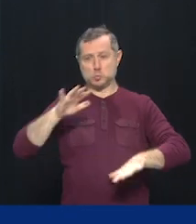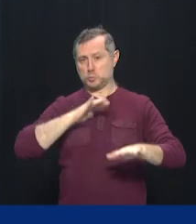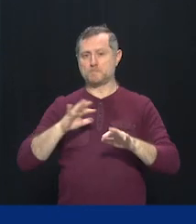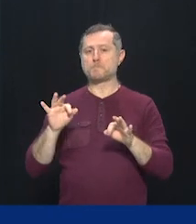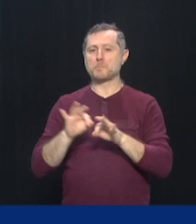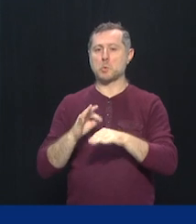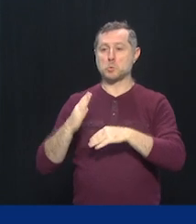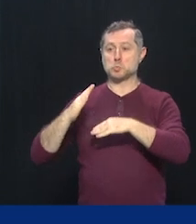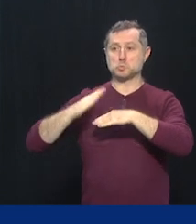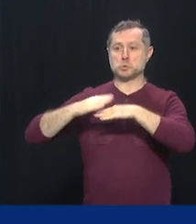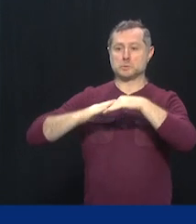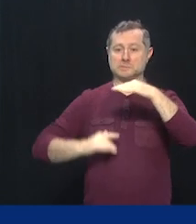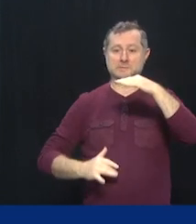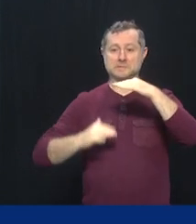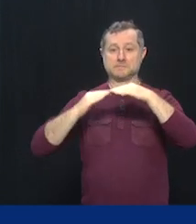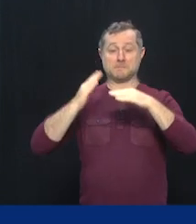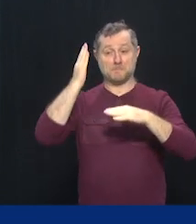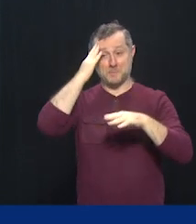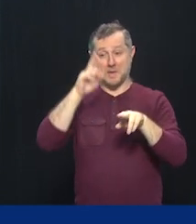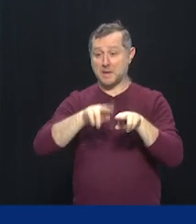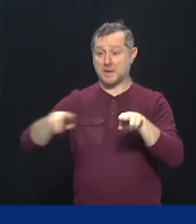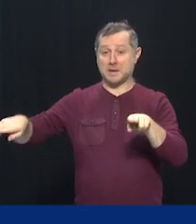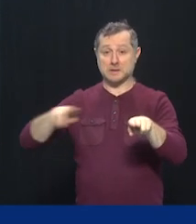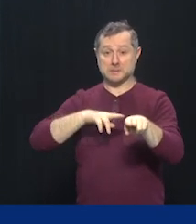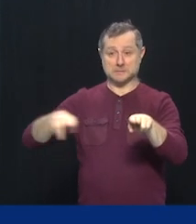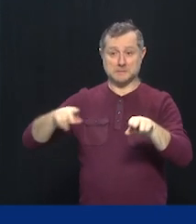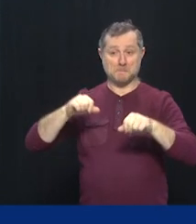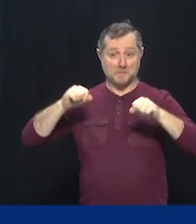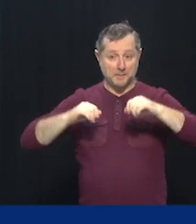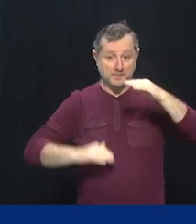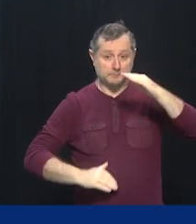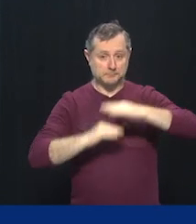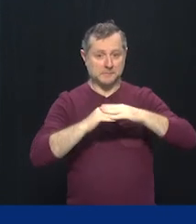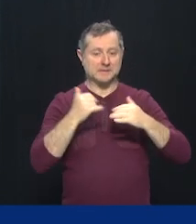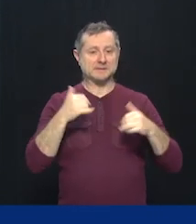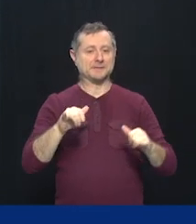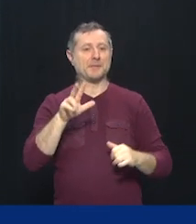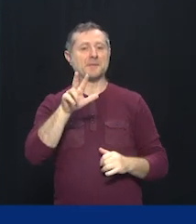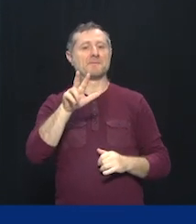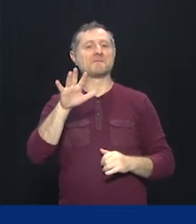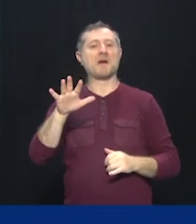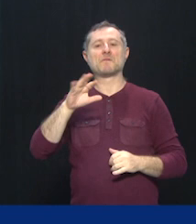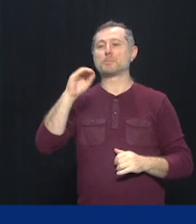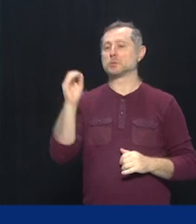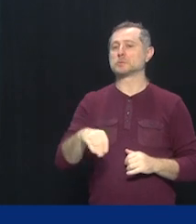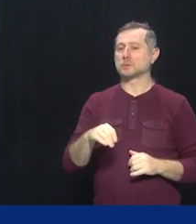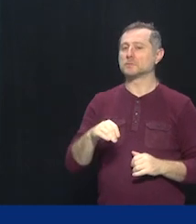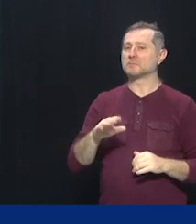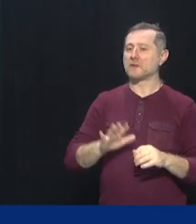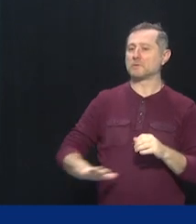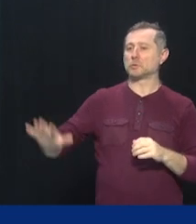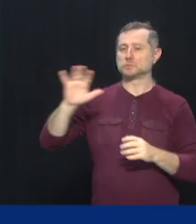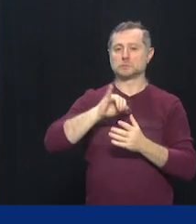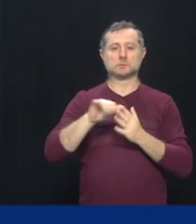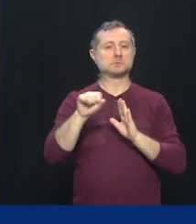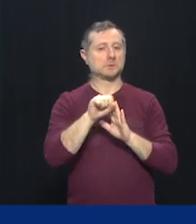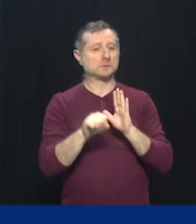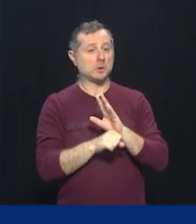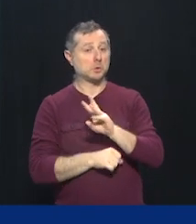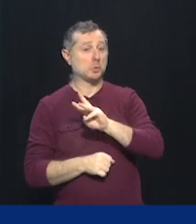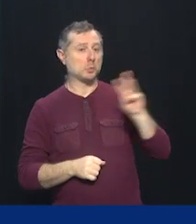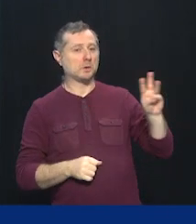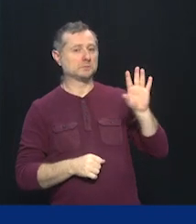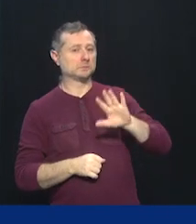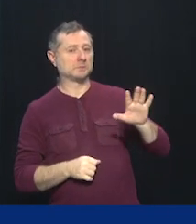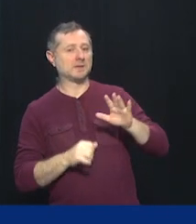bed capacity as of today, yesterday, is still 35%, New York State. In Western New York, it's 31%. So we